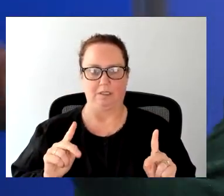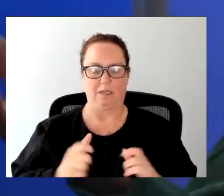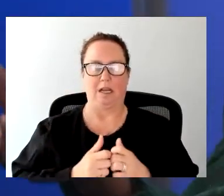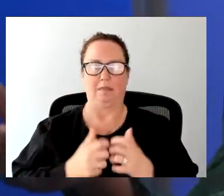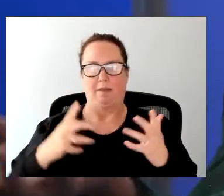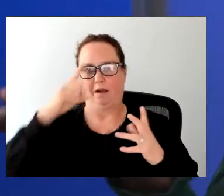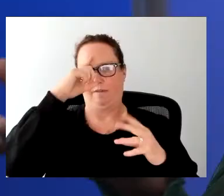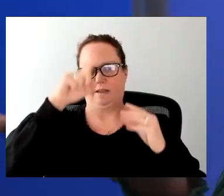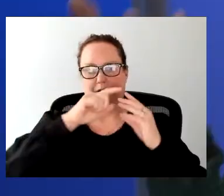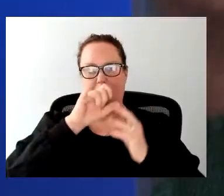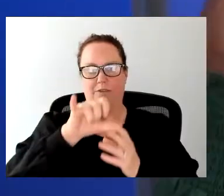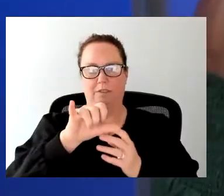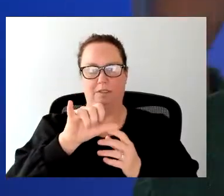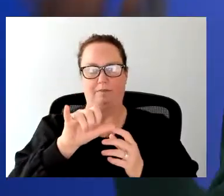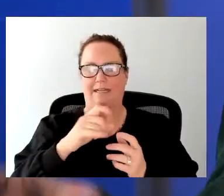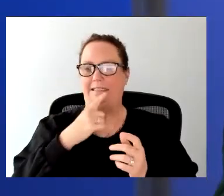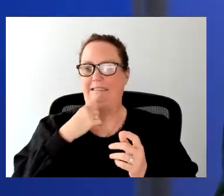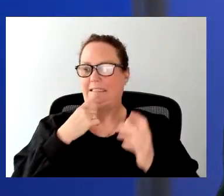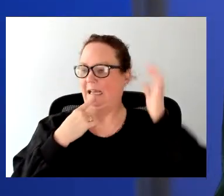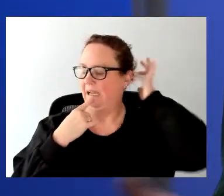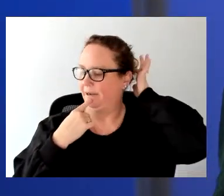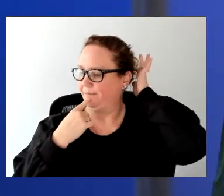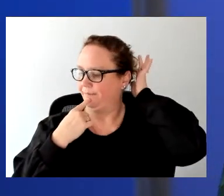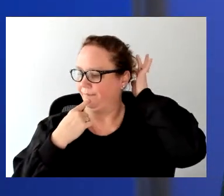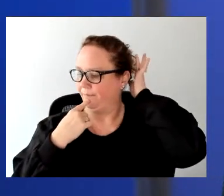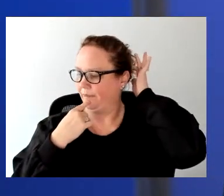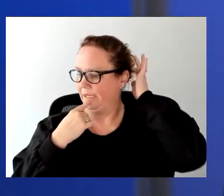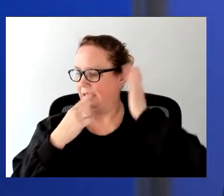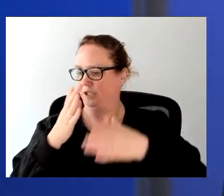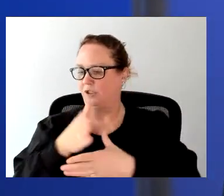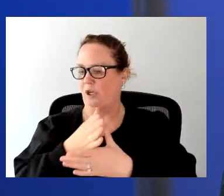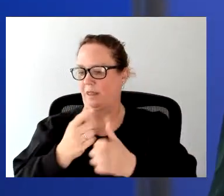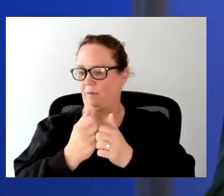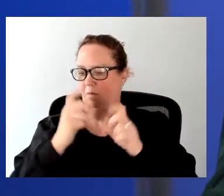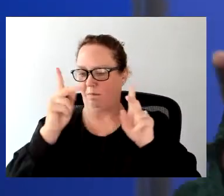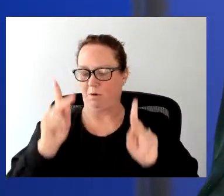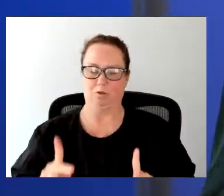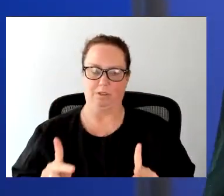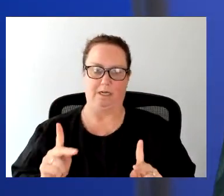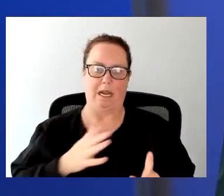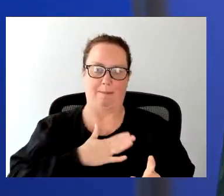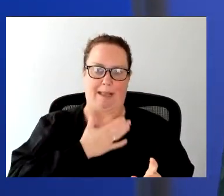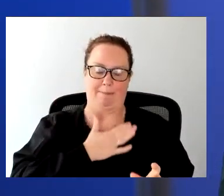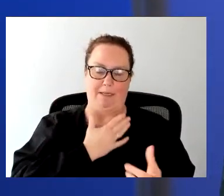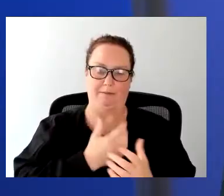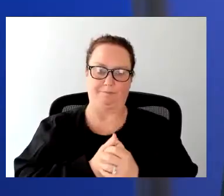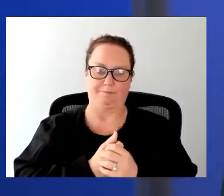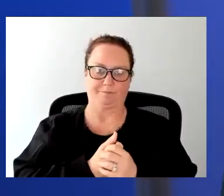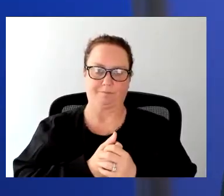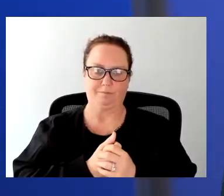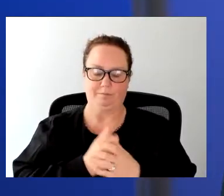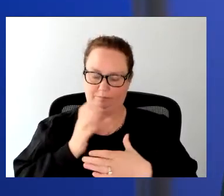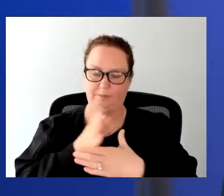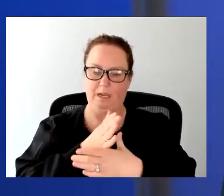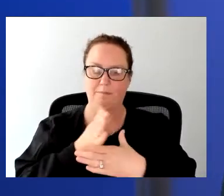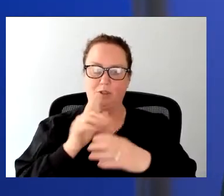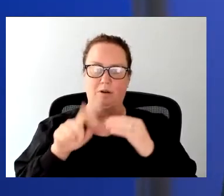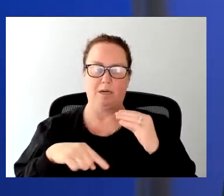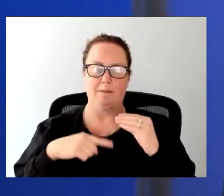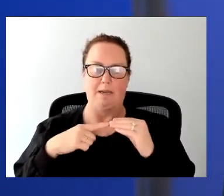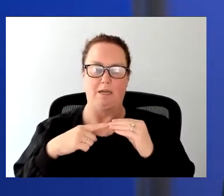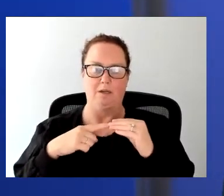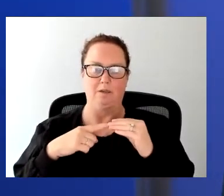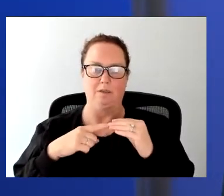So if I can have and share that with one person, I'm super happy. So yes, I'm sharing about